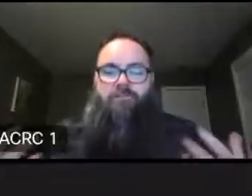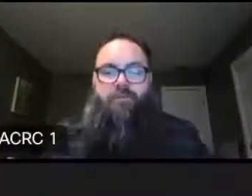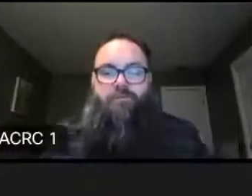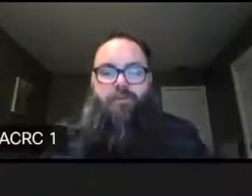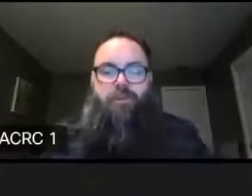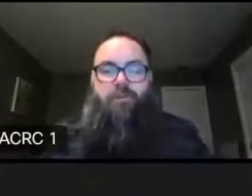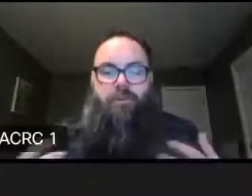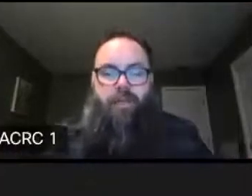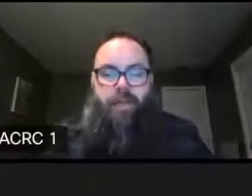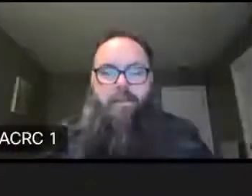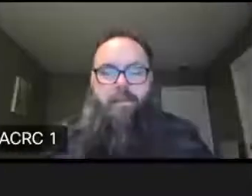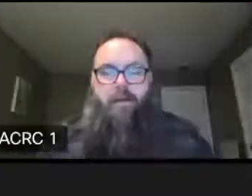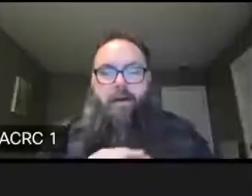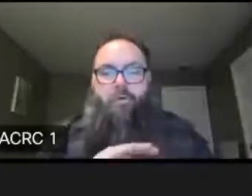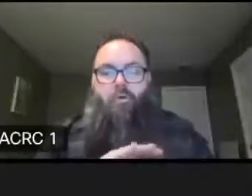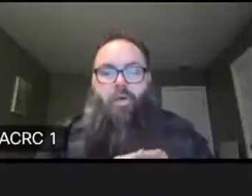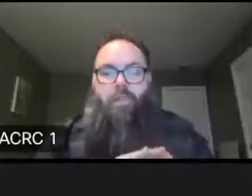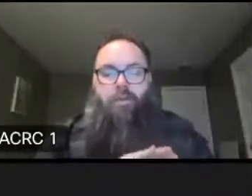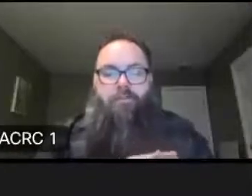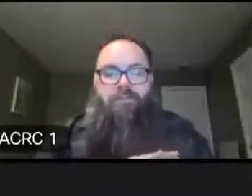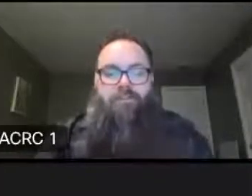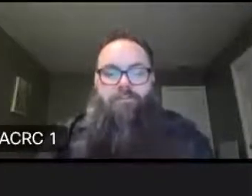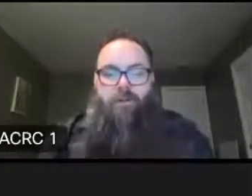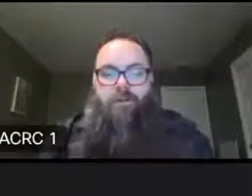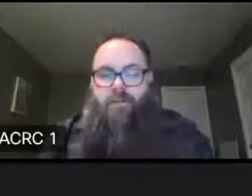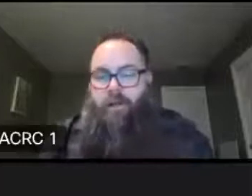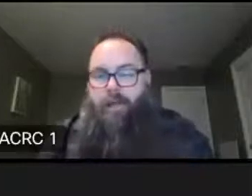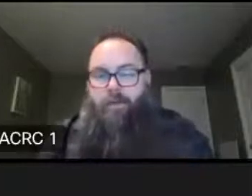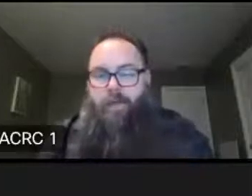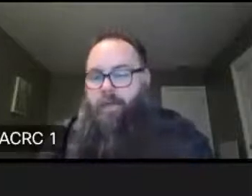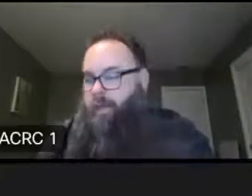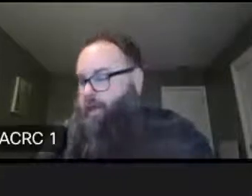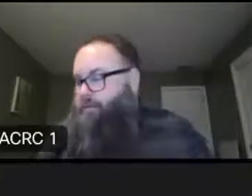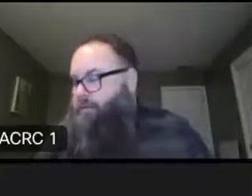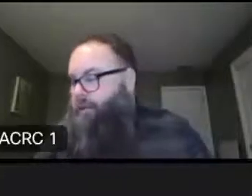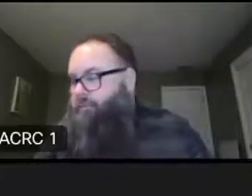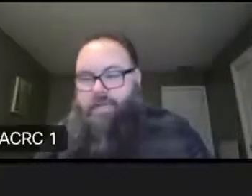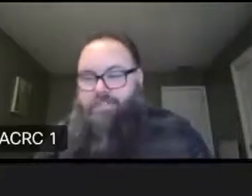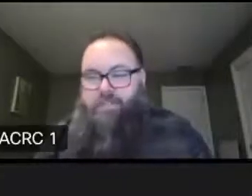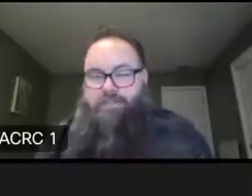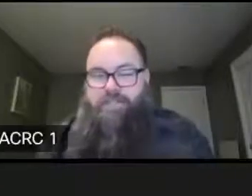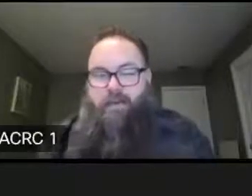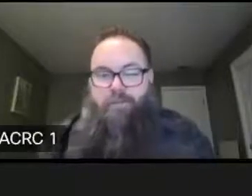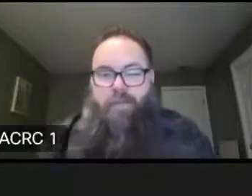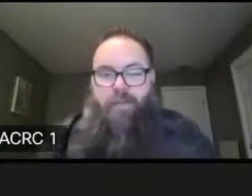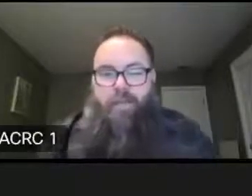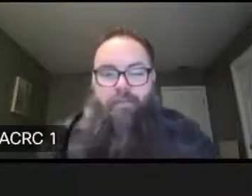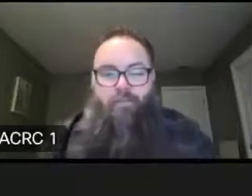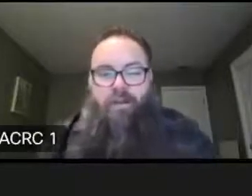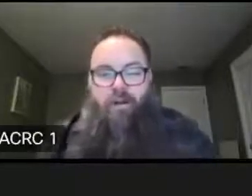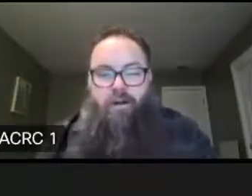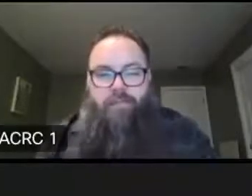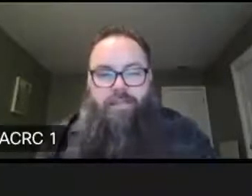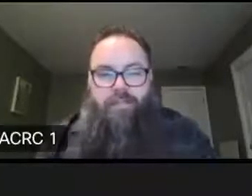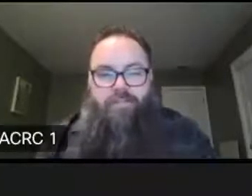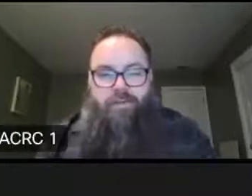service providers to be able to communicate about what they're able to do as far as their hiring and retention of staff and kind of